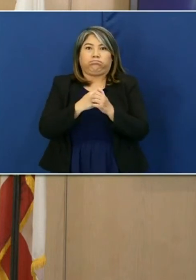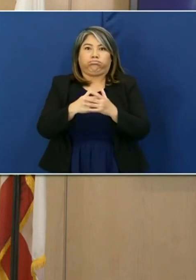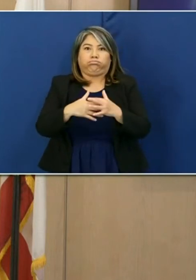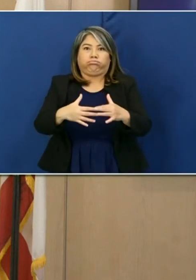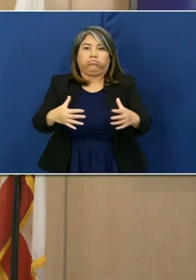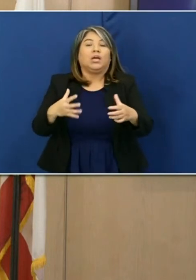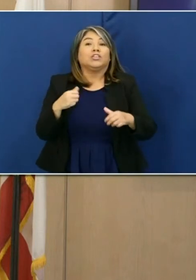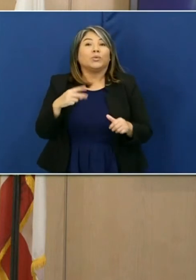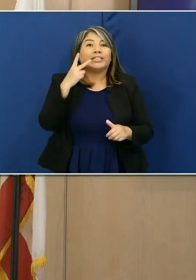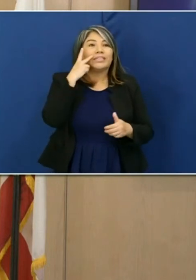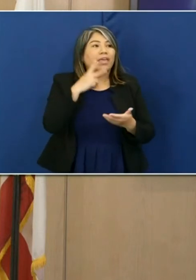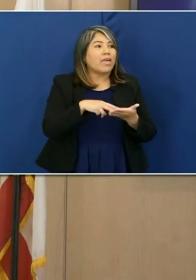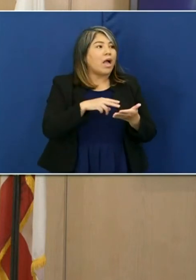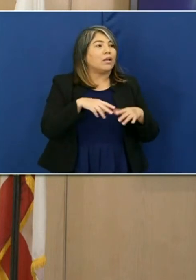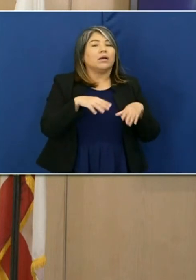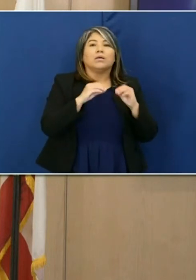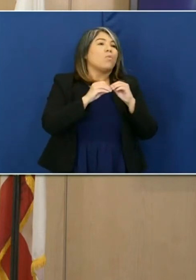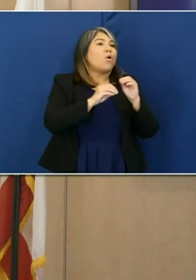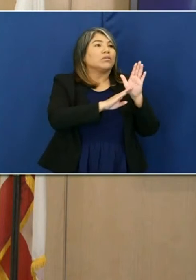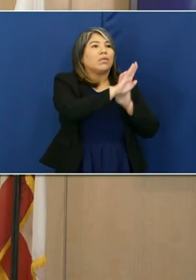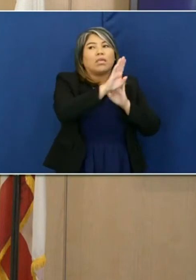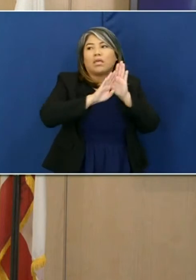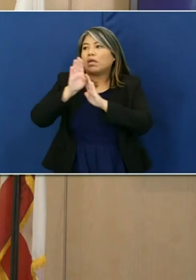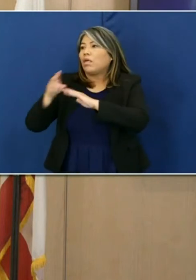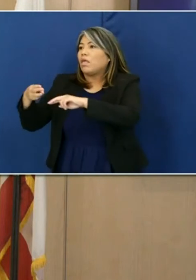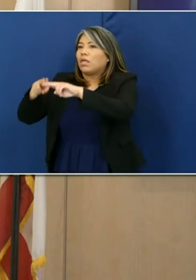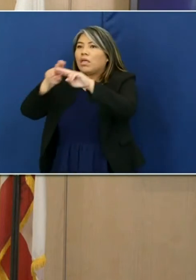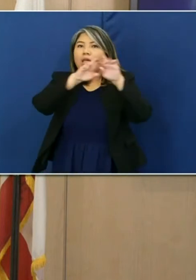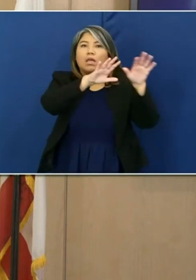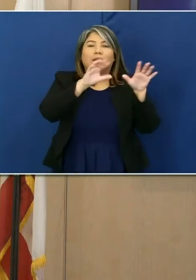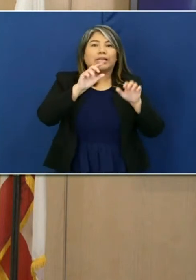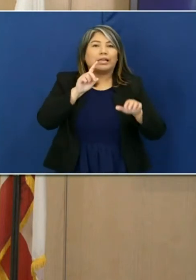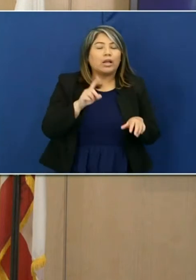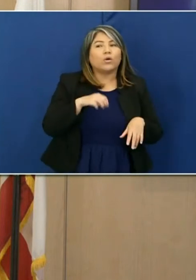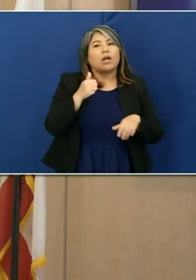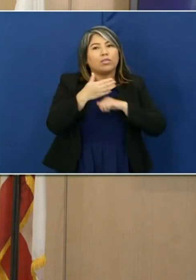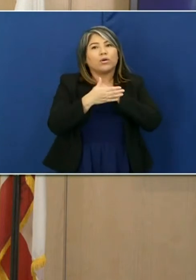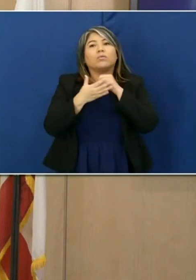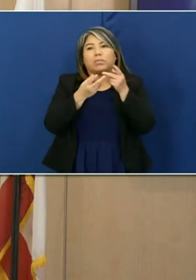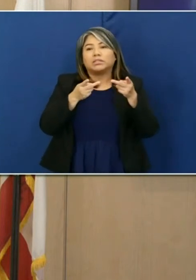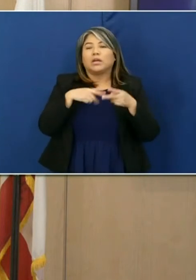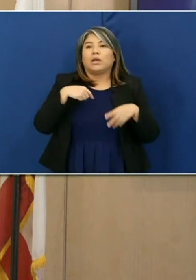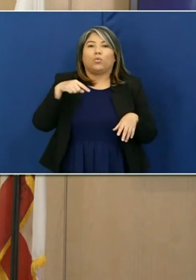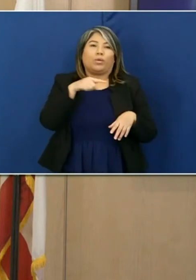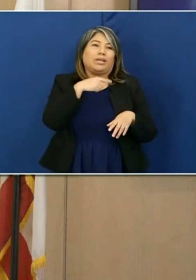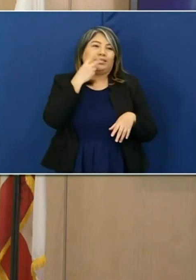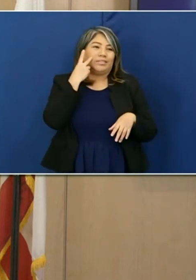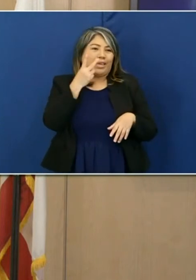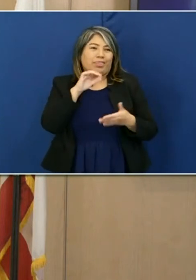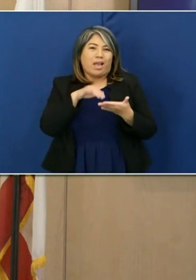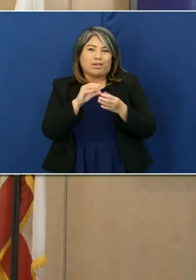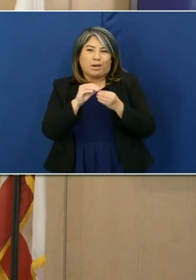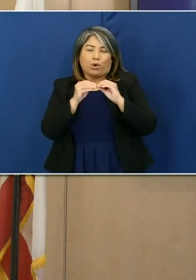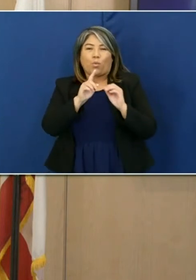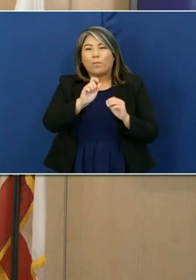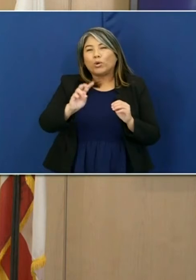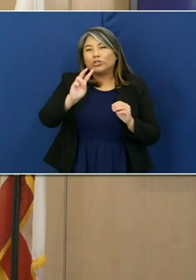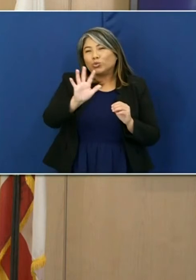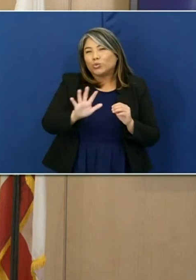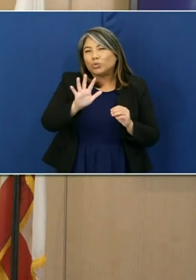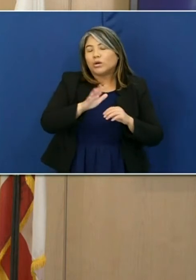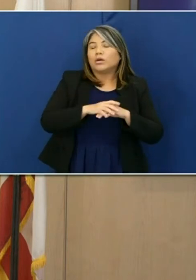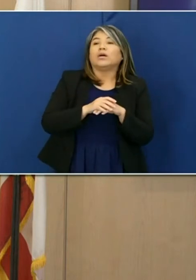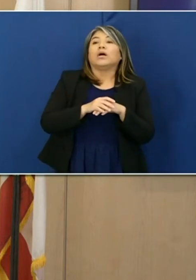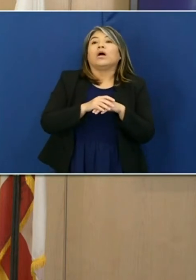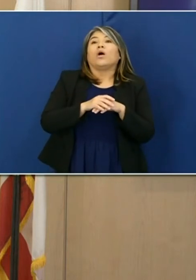these surges here in San Diego and other places, typically this reproduction number is 1.2 or so. Importantly, once